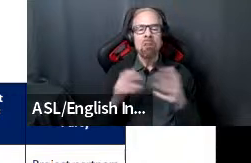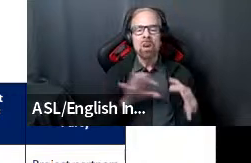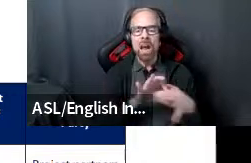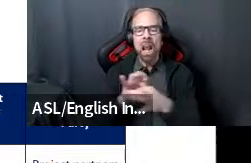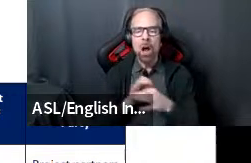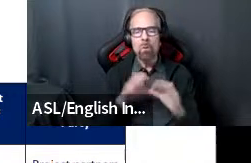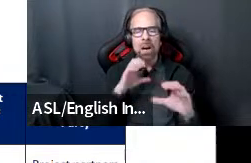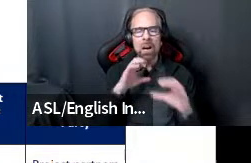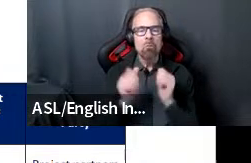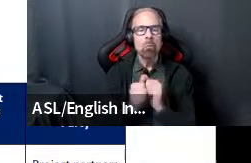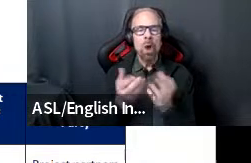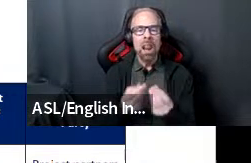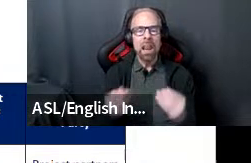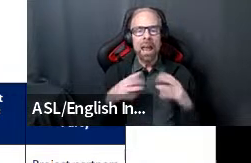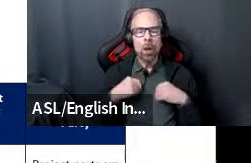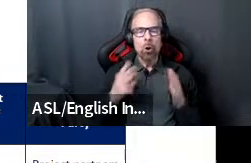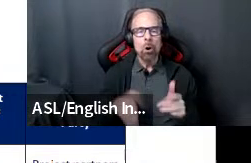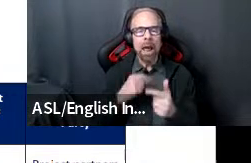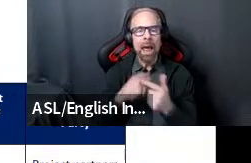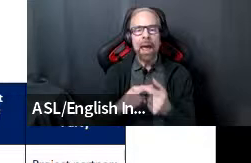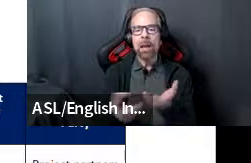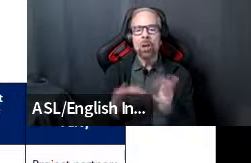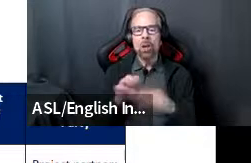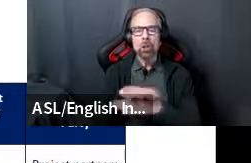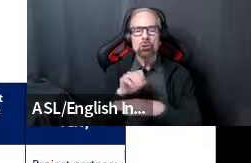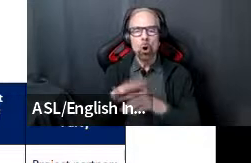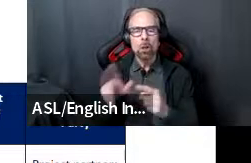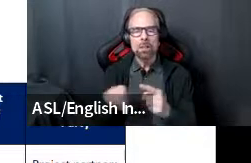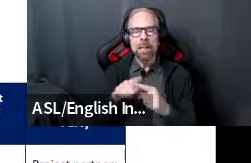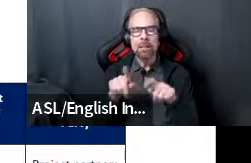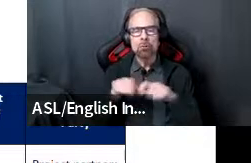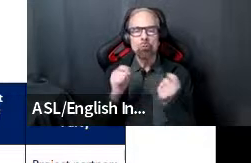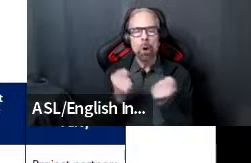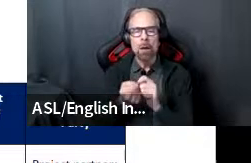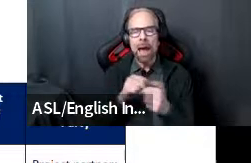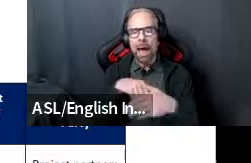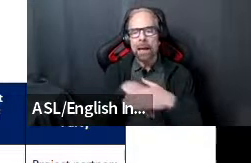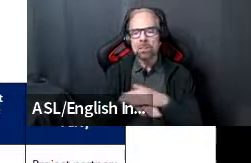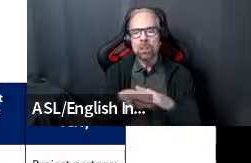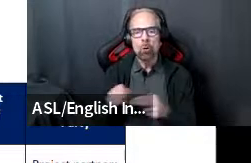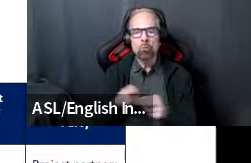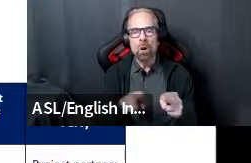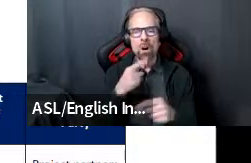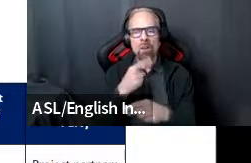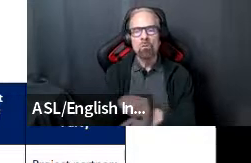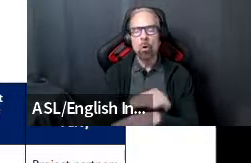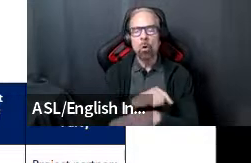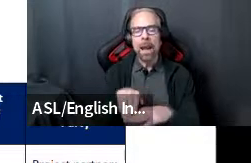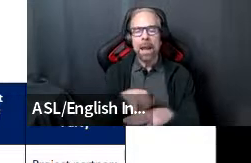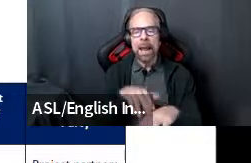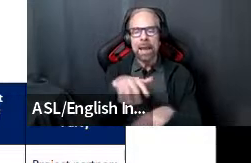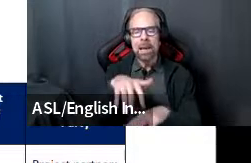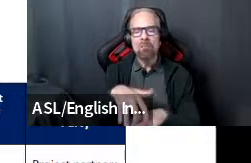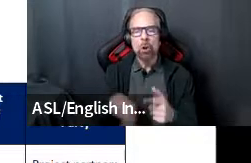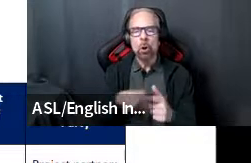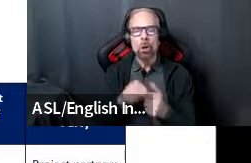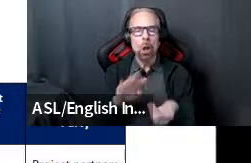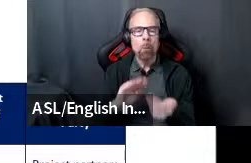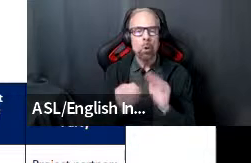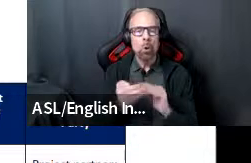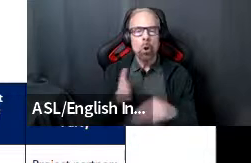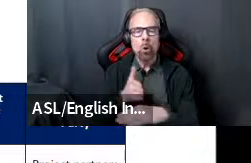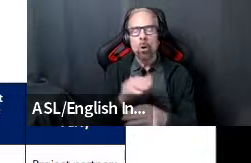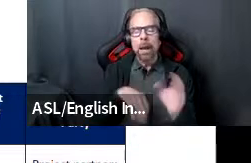with landowners and consulting tribes to maintain access to the river for Native communities throughout construction, with the focus on